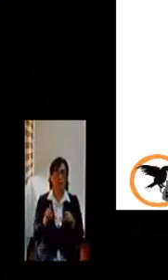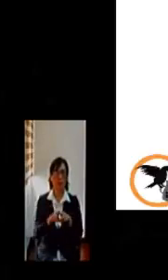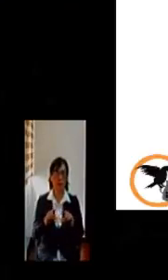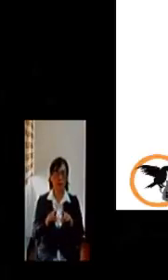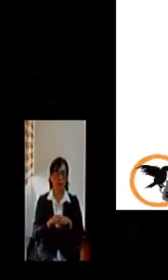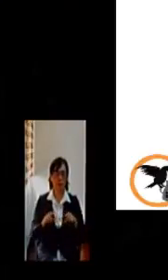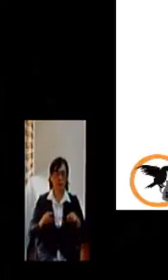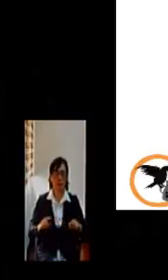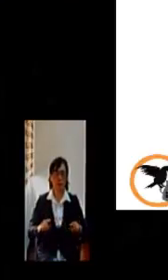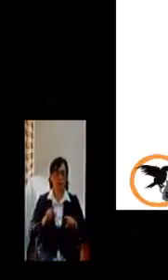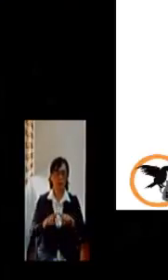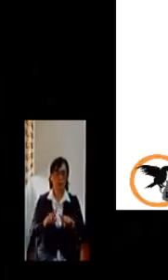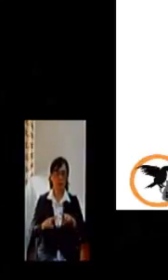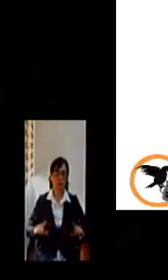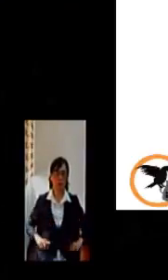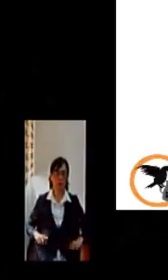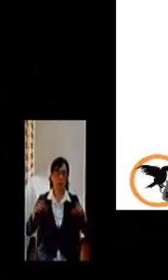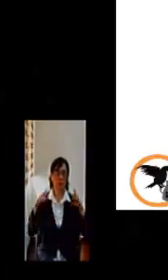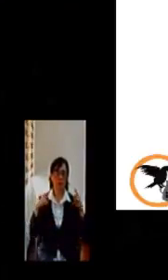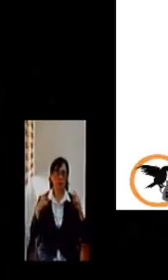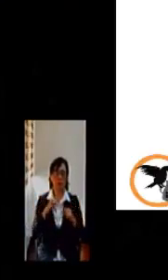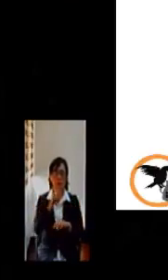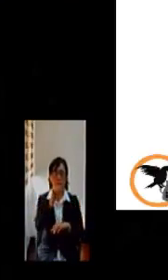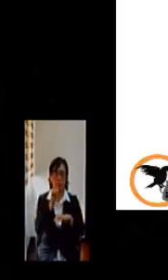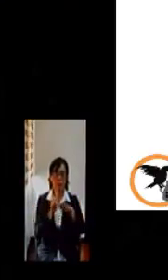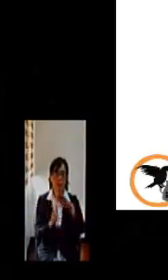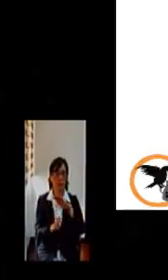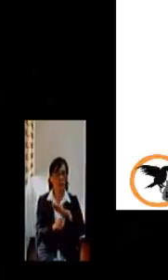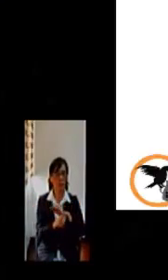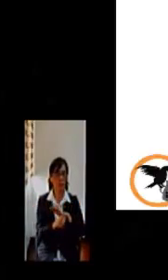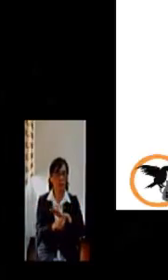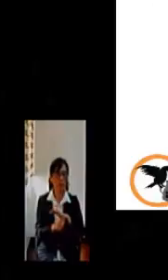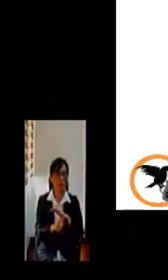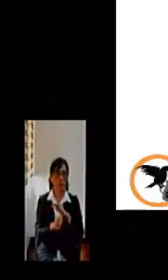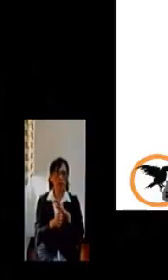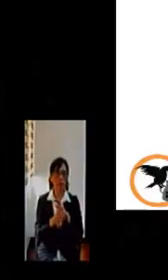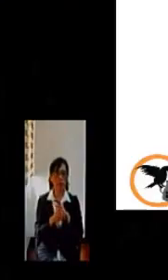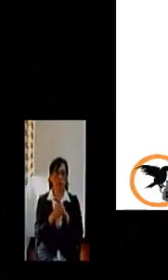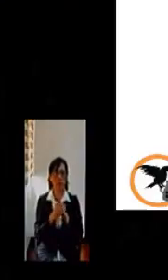the total variety of life on the planet. And I'll use that as a lens for now.